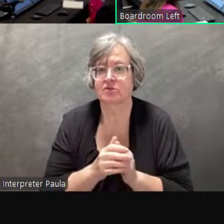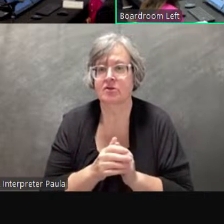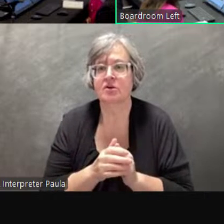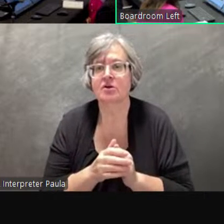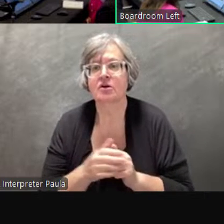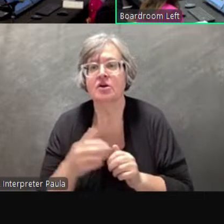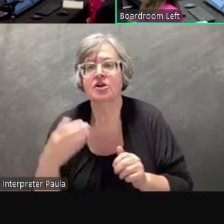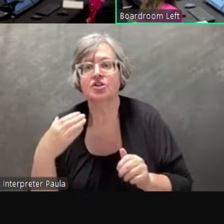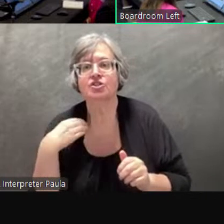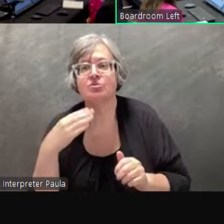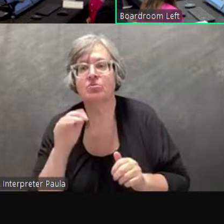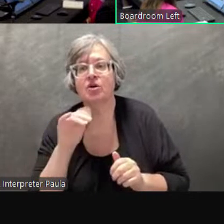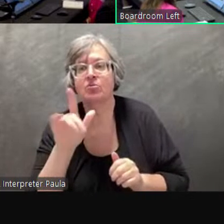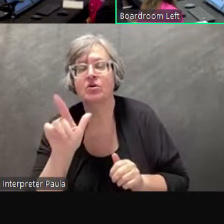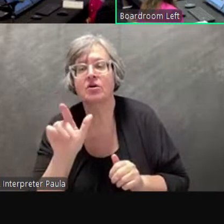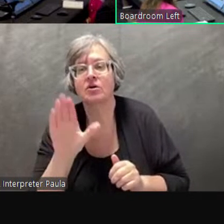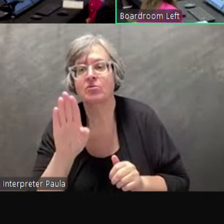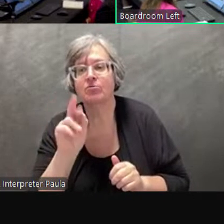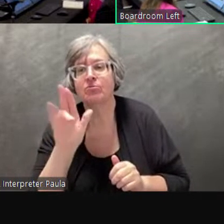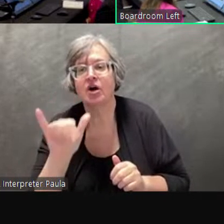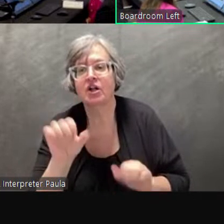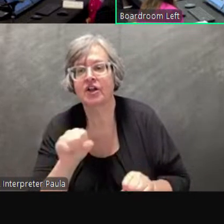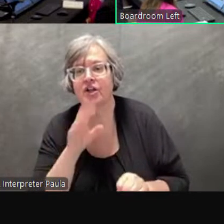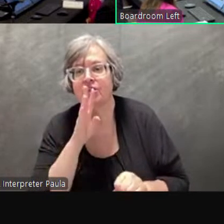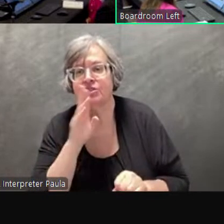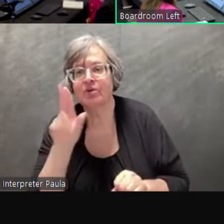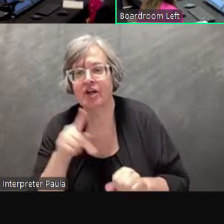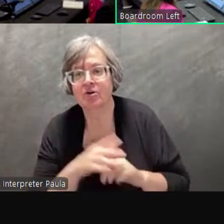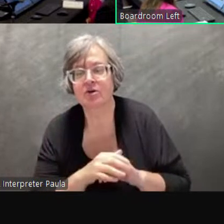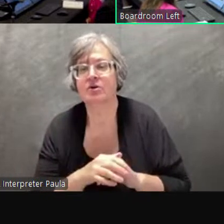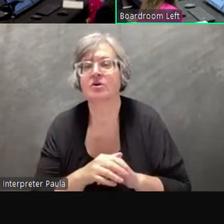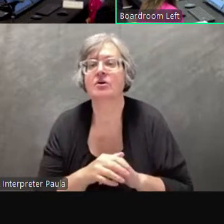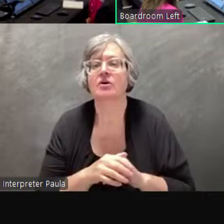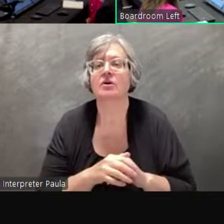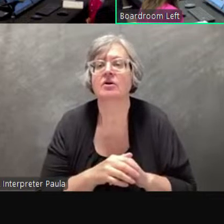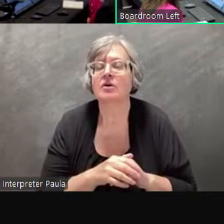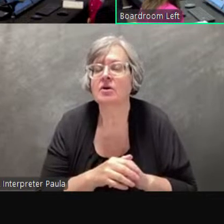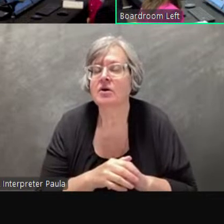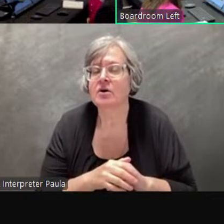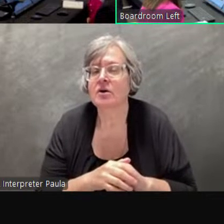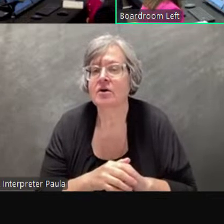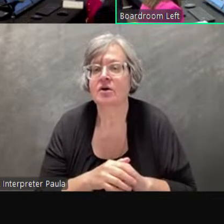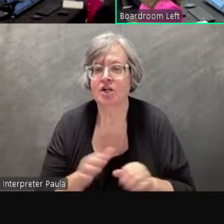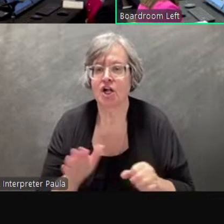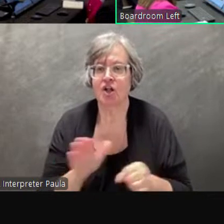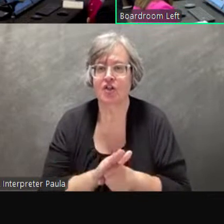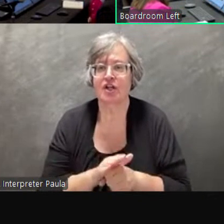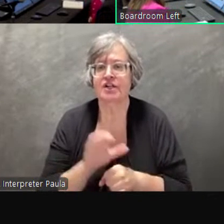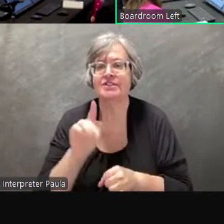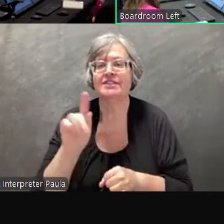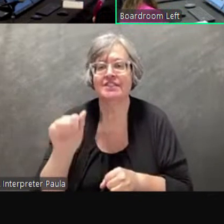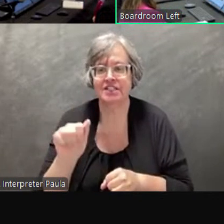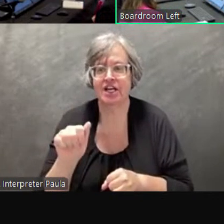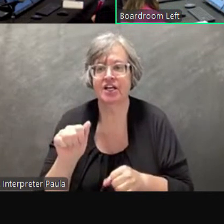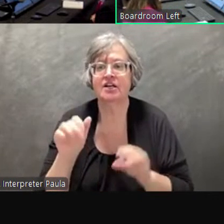Chairman Barclay, could you please speak up? Sure. I want to compliment you and the entire CTA team.